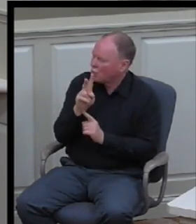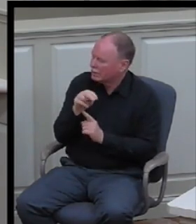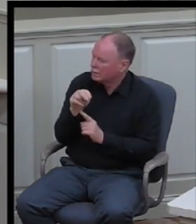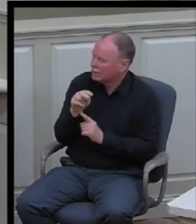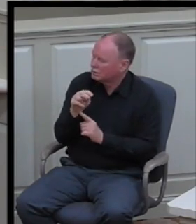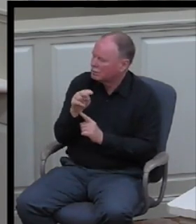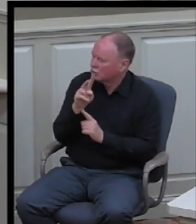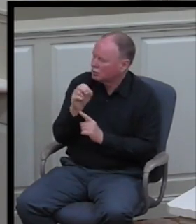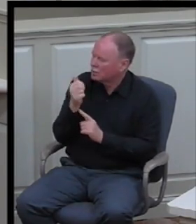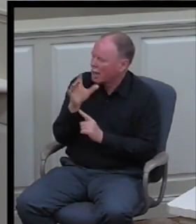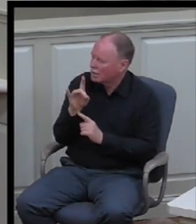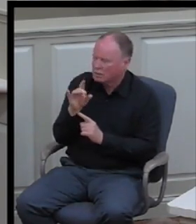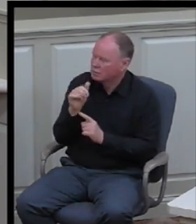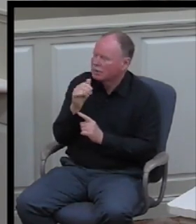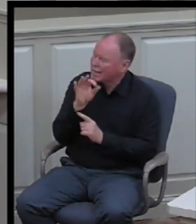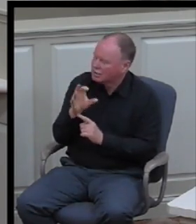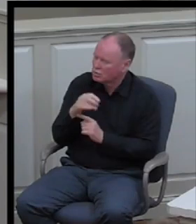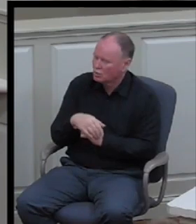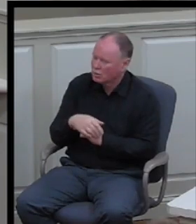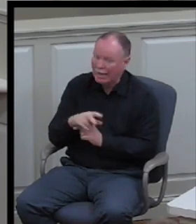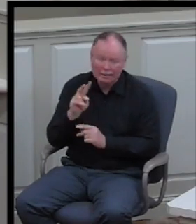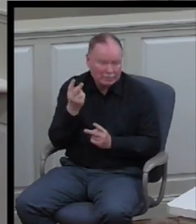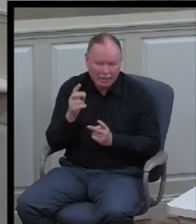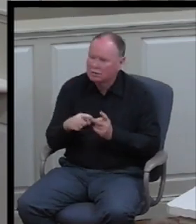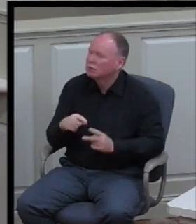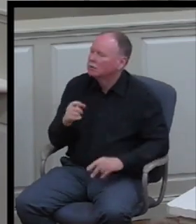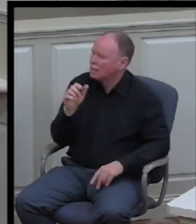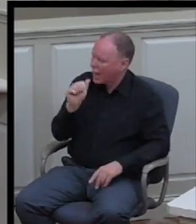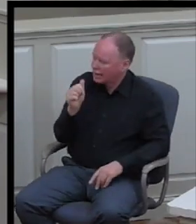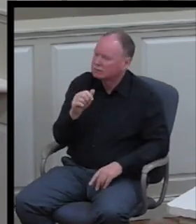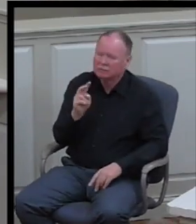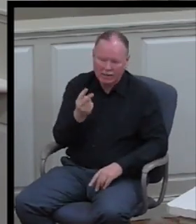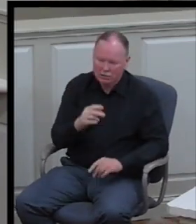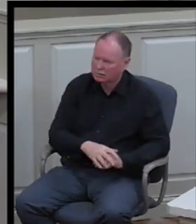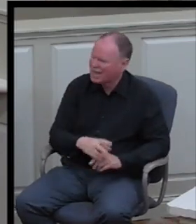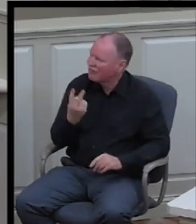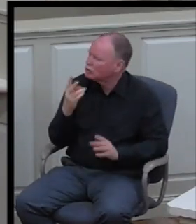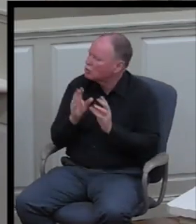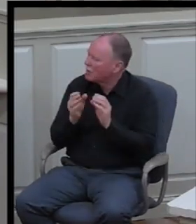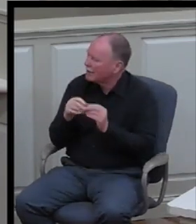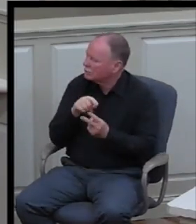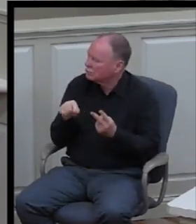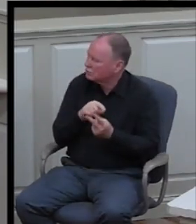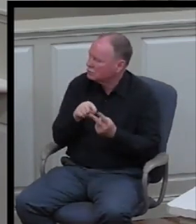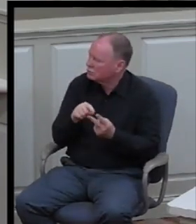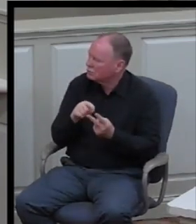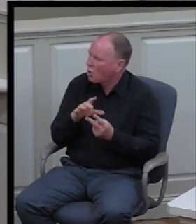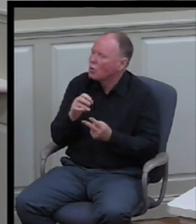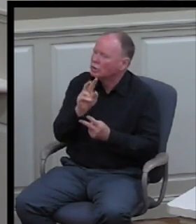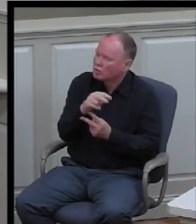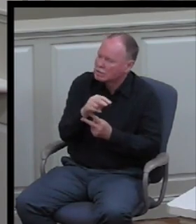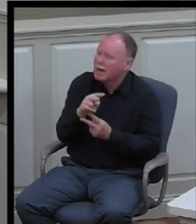2019. Thank you, Commissioner Cardle. Is there a second? Second. There's 2 meetings there. And April 25th. And